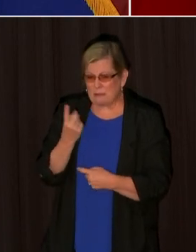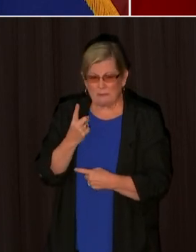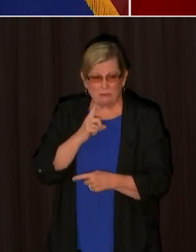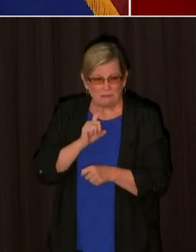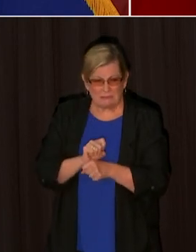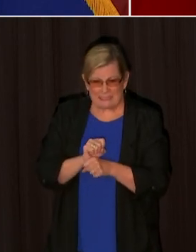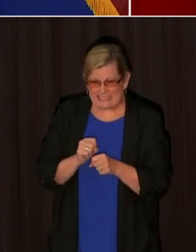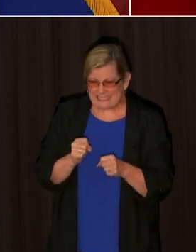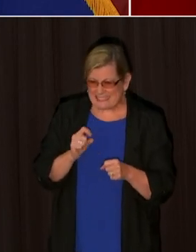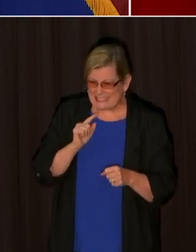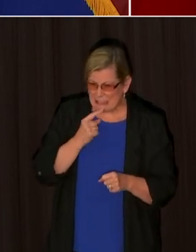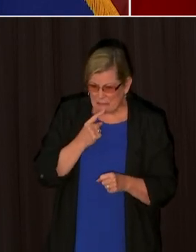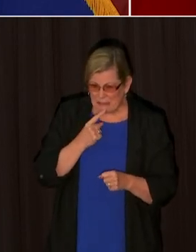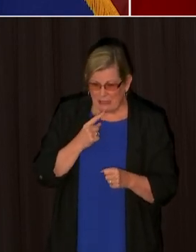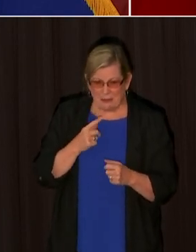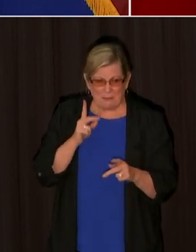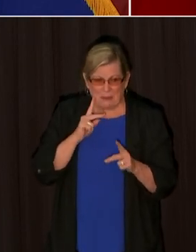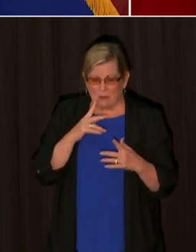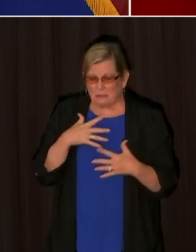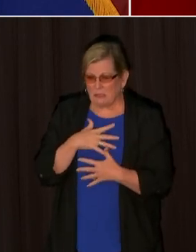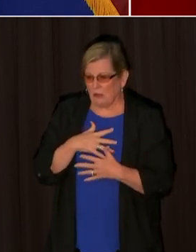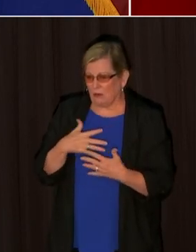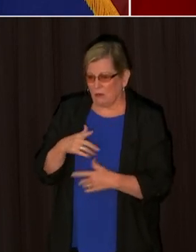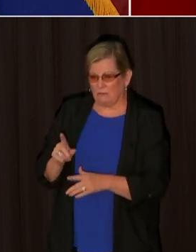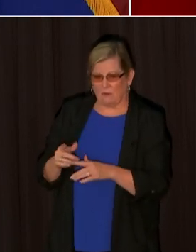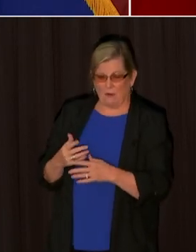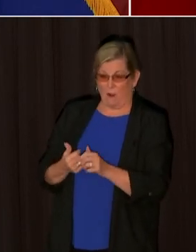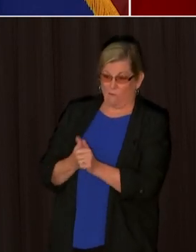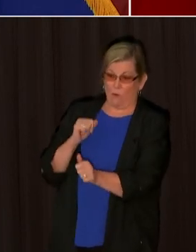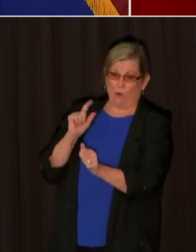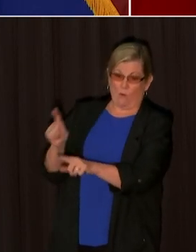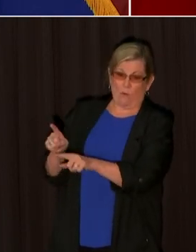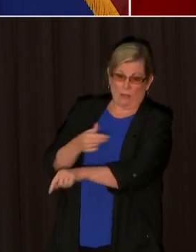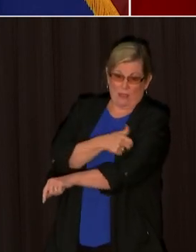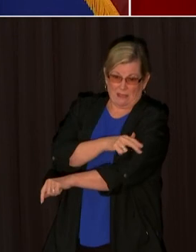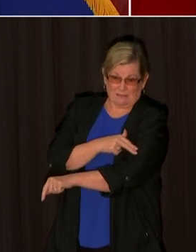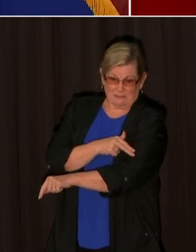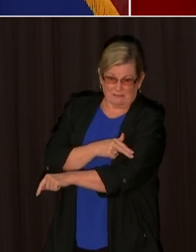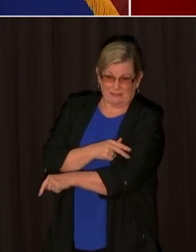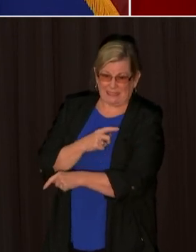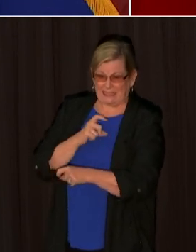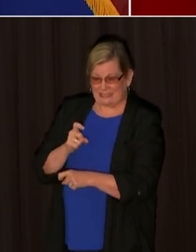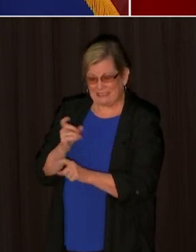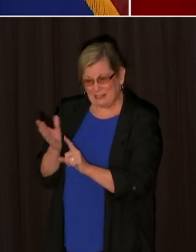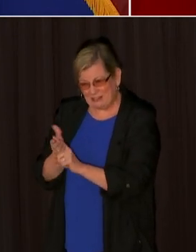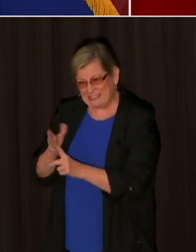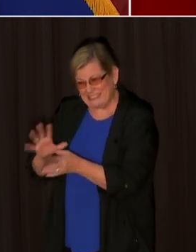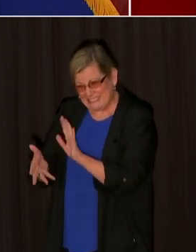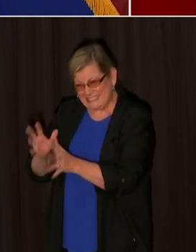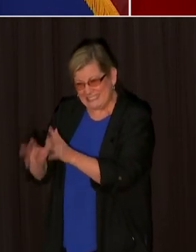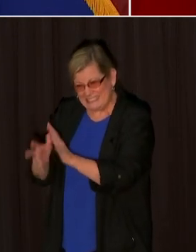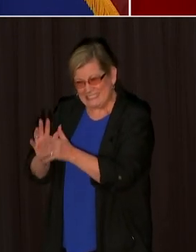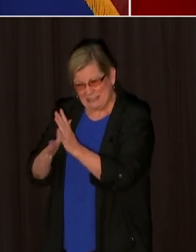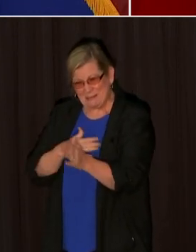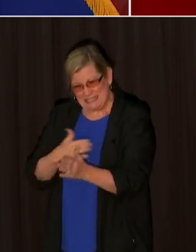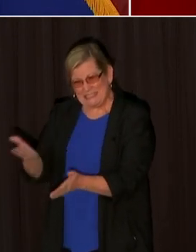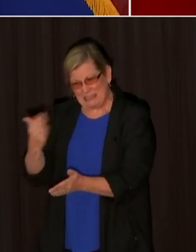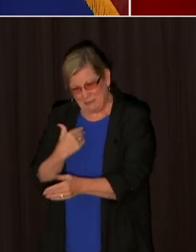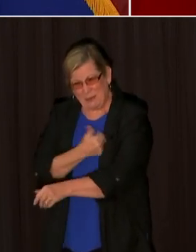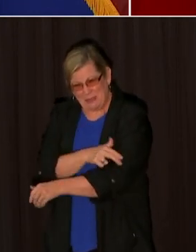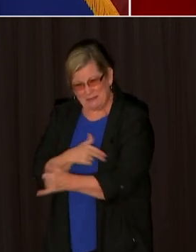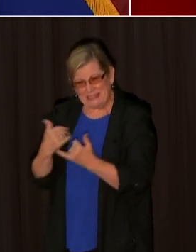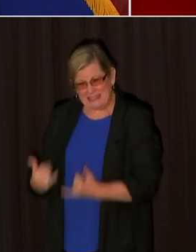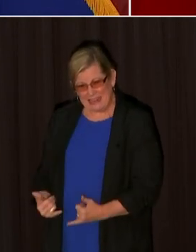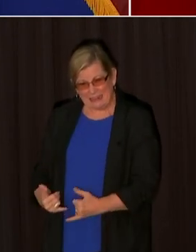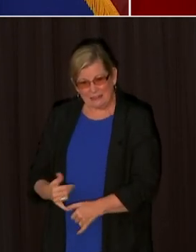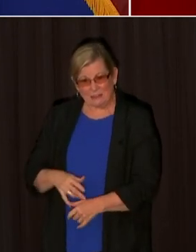staying away from the hospital, and I've actually had to convince patients to go in and get care. Doctor, it sounds like people may be dying